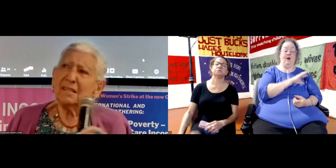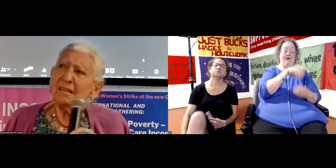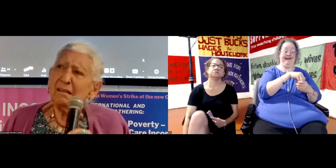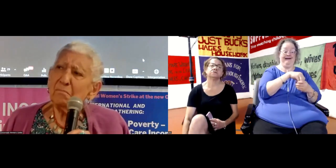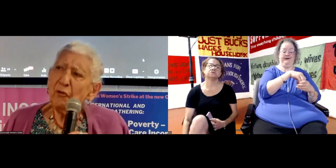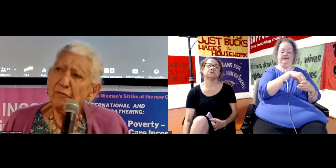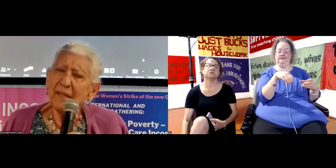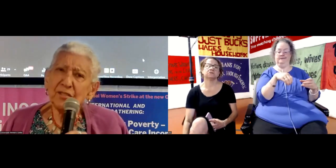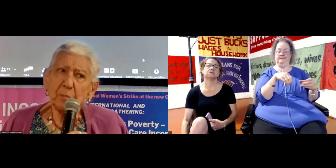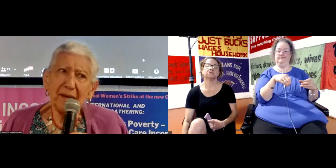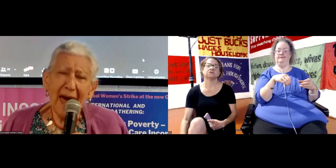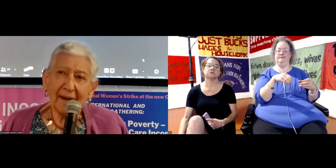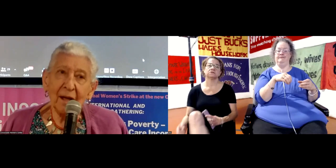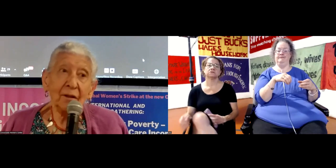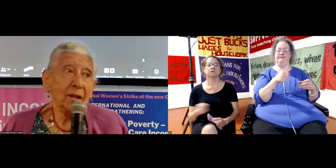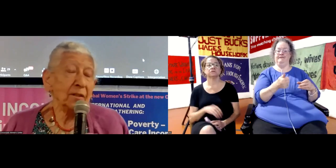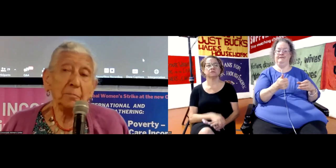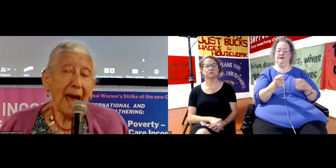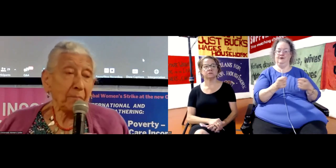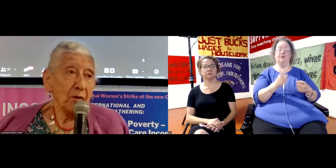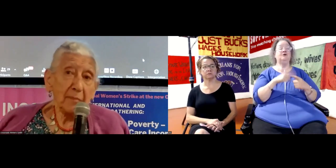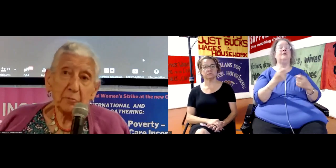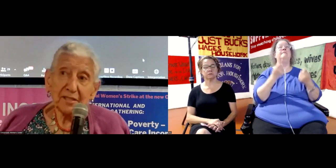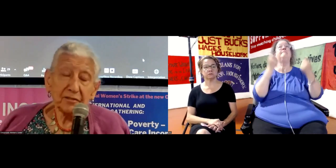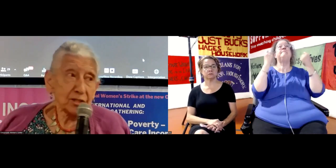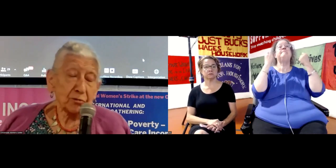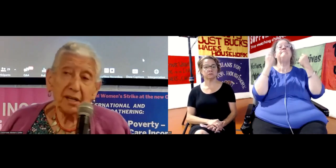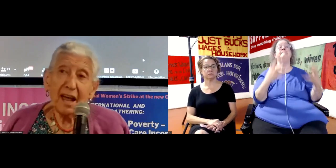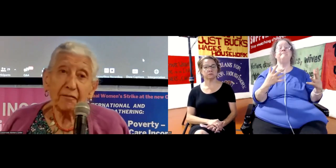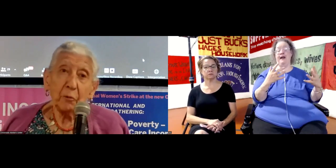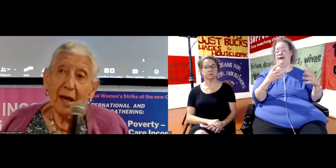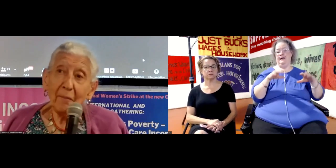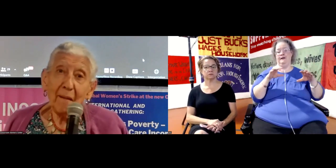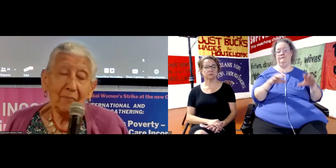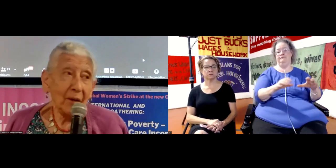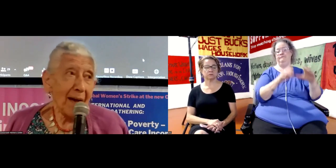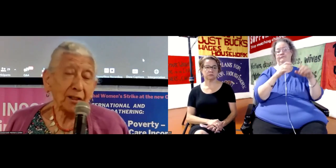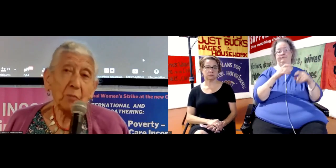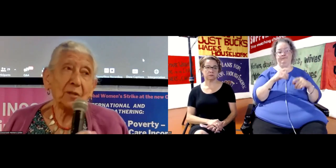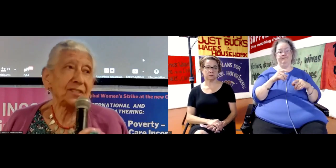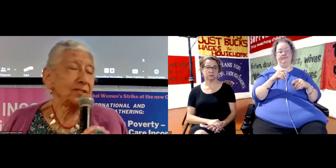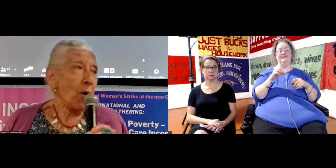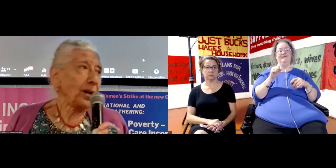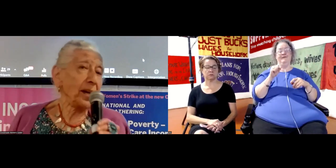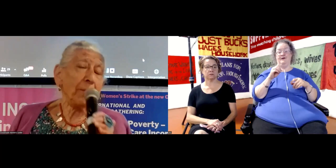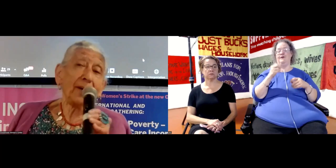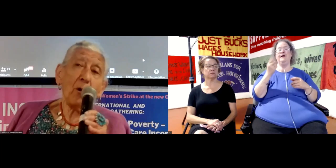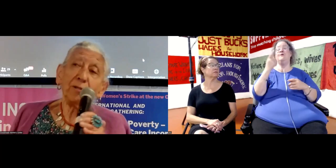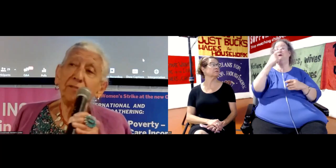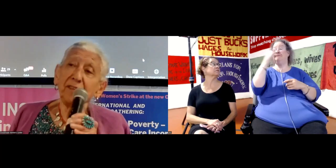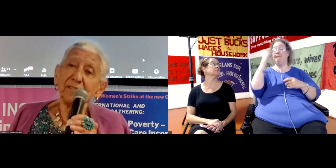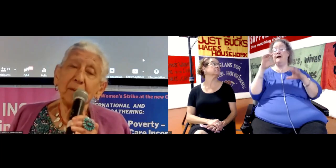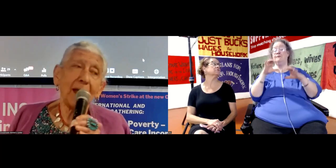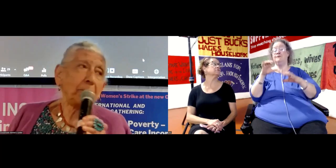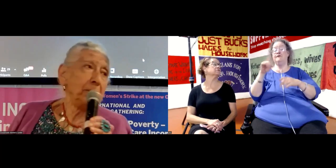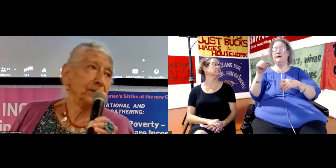great movements began. The Black movement was in the street everywhere. Malcolm was talking about all